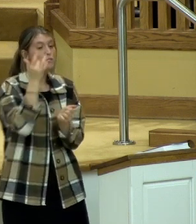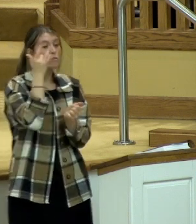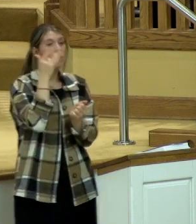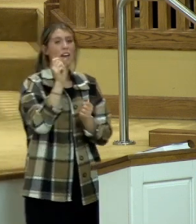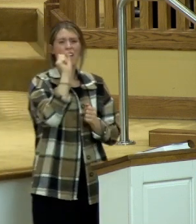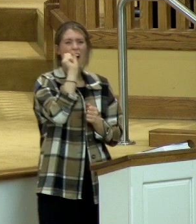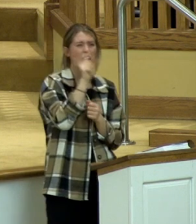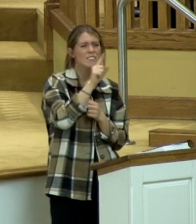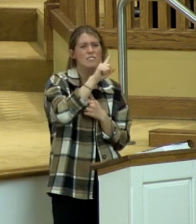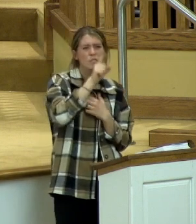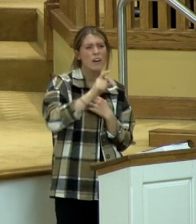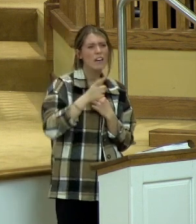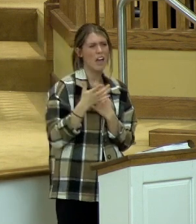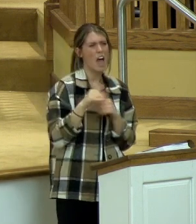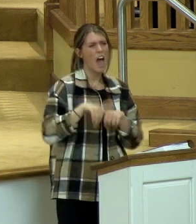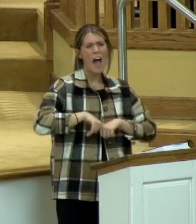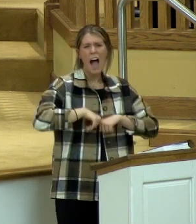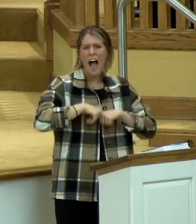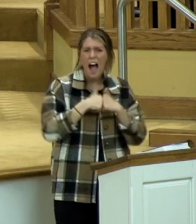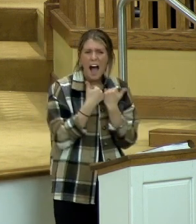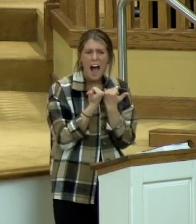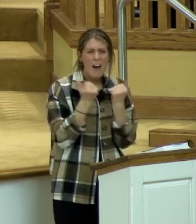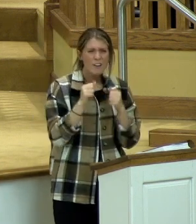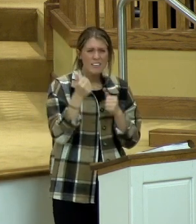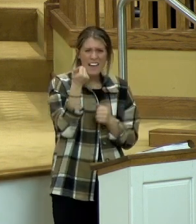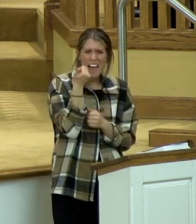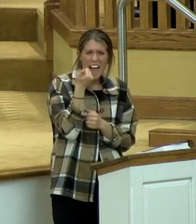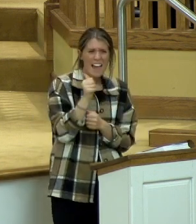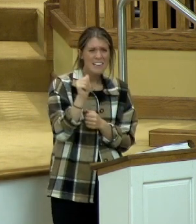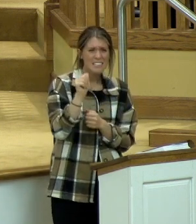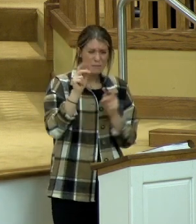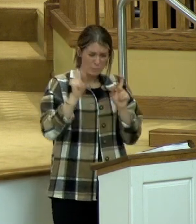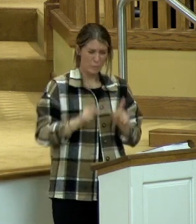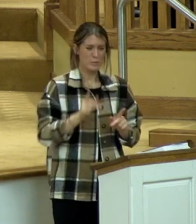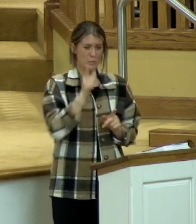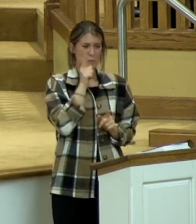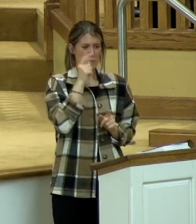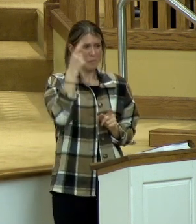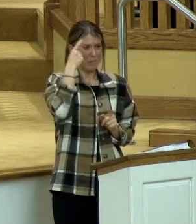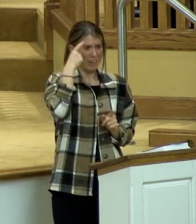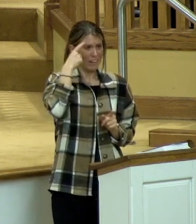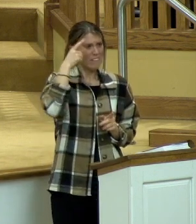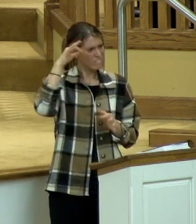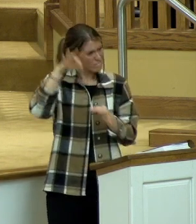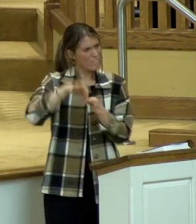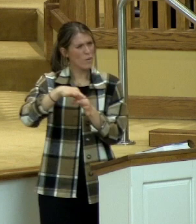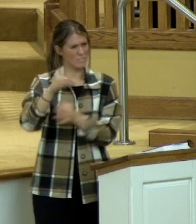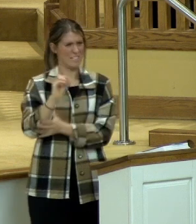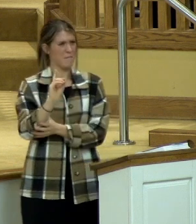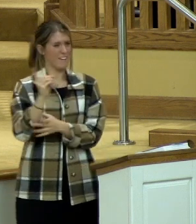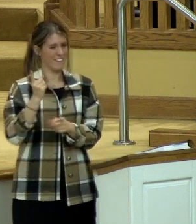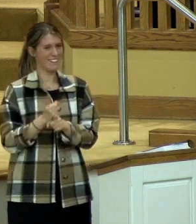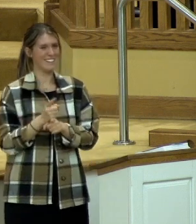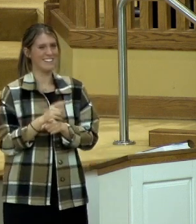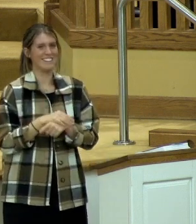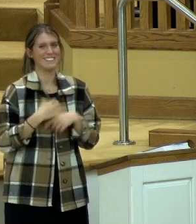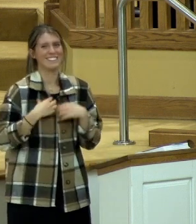ask this question sometimes. How could any reasonable person vote for a Democrat?